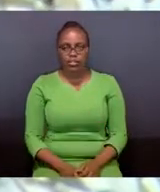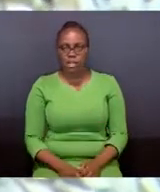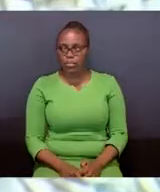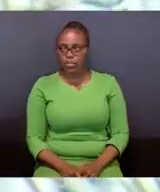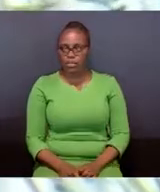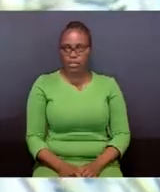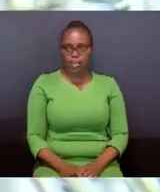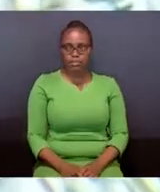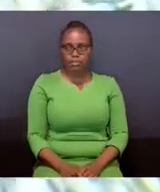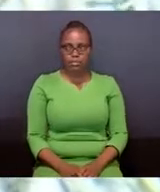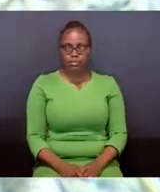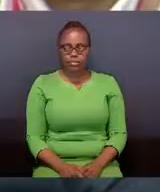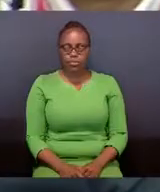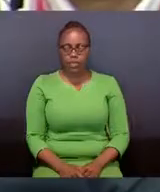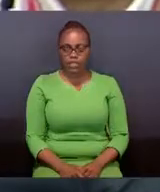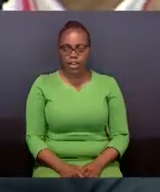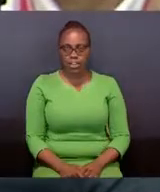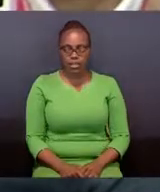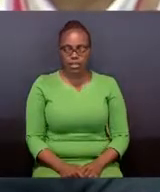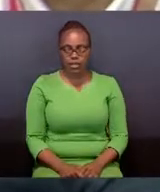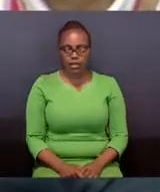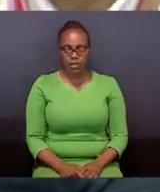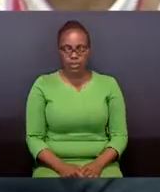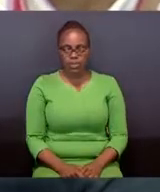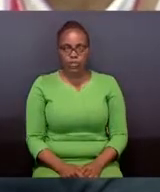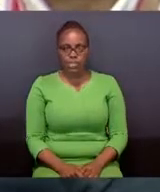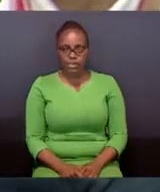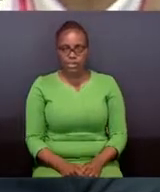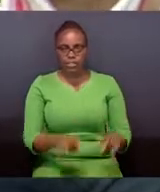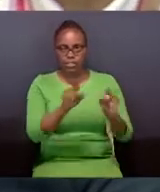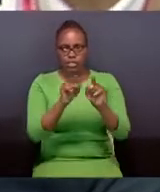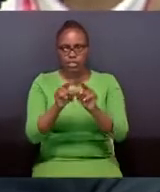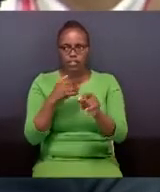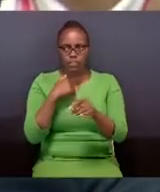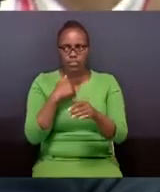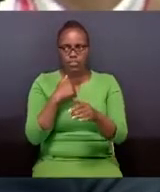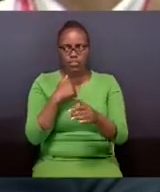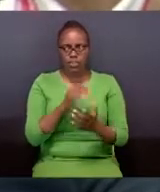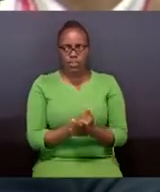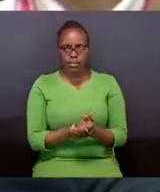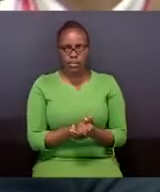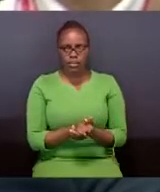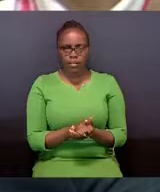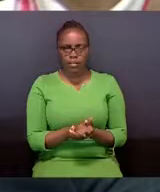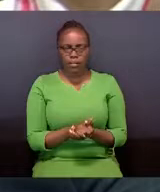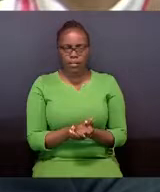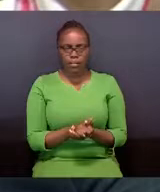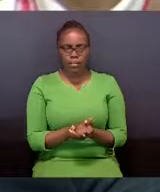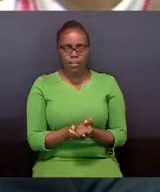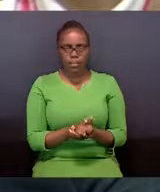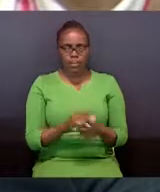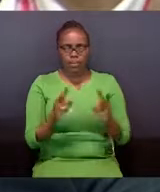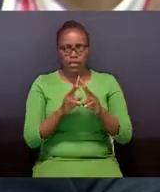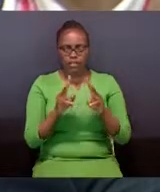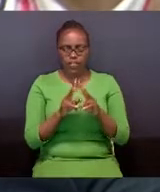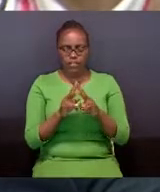I would like to start with thanking you very much from the deepest heart for the very